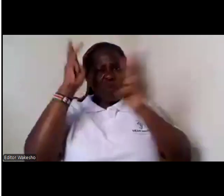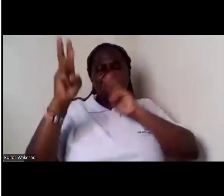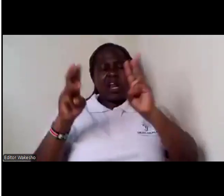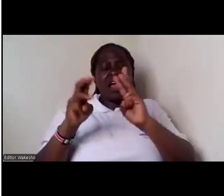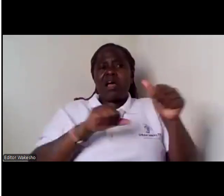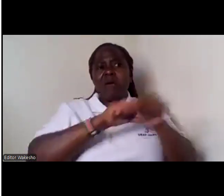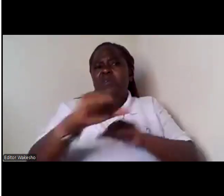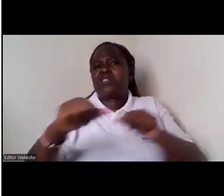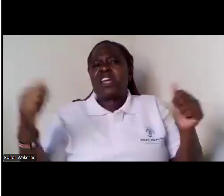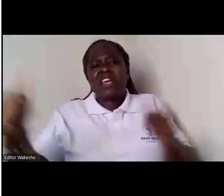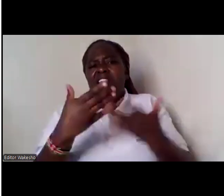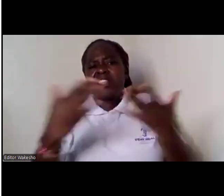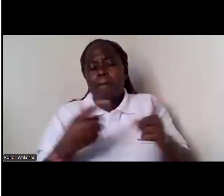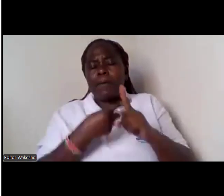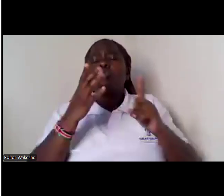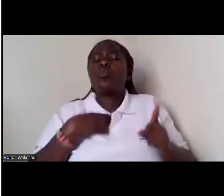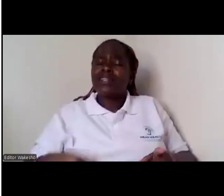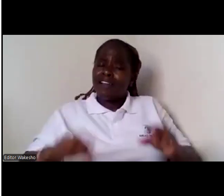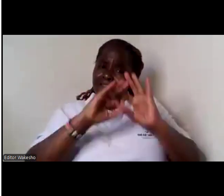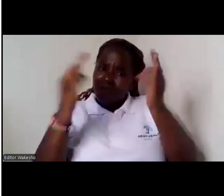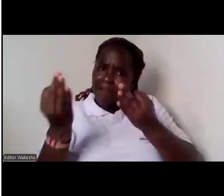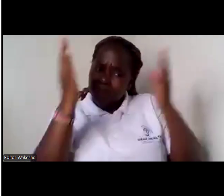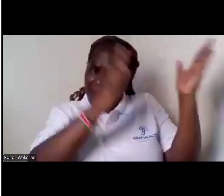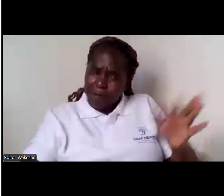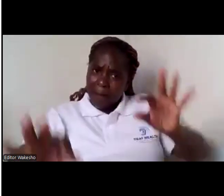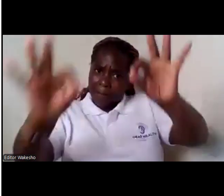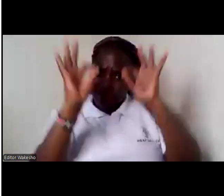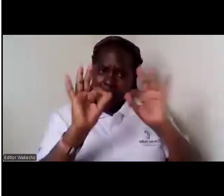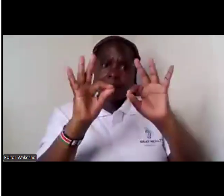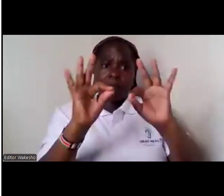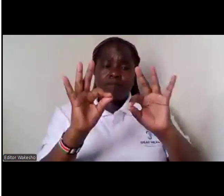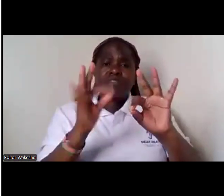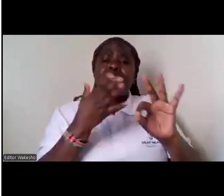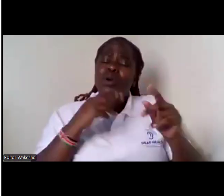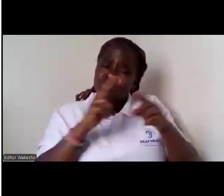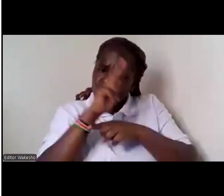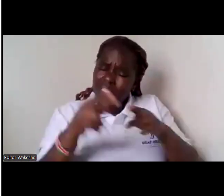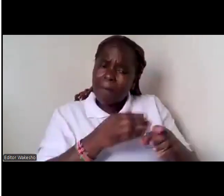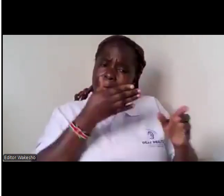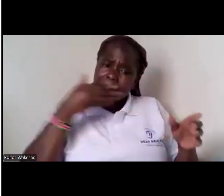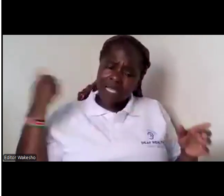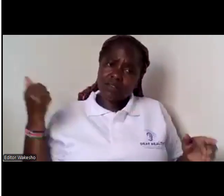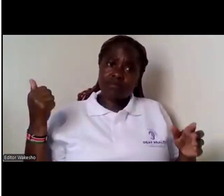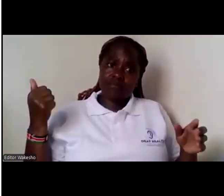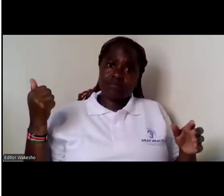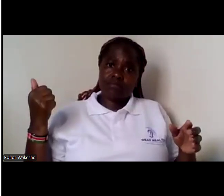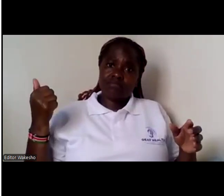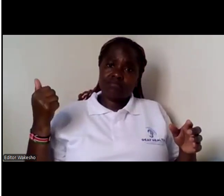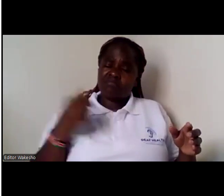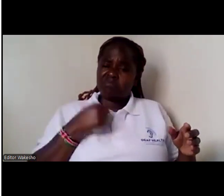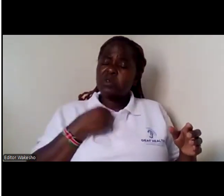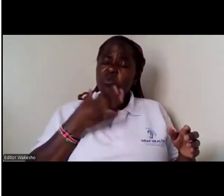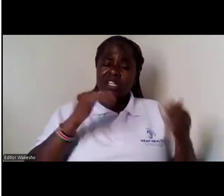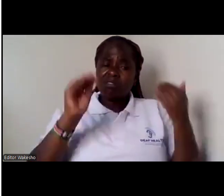than effectiveness. I just want to use the most effective method. A patient tells, I do not want to get